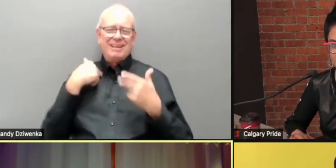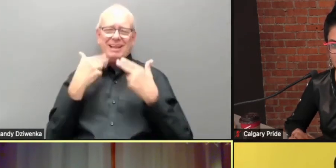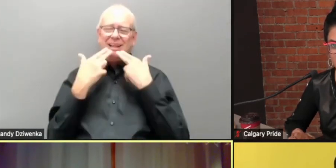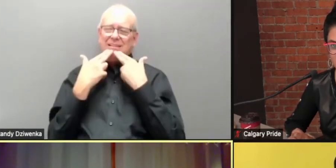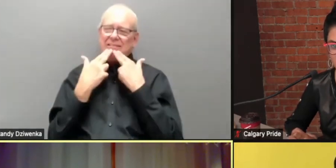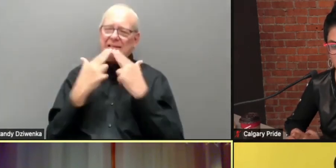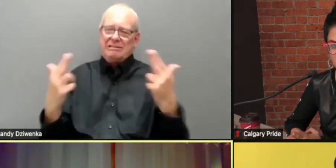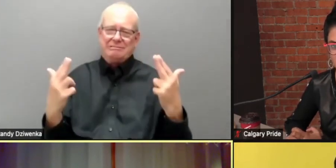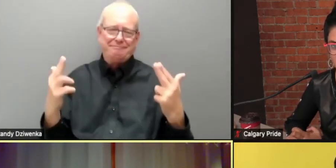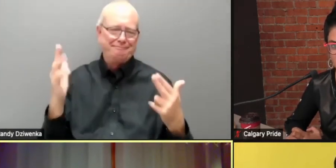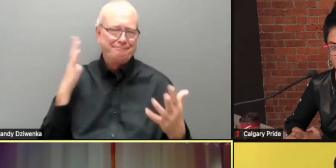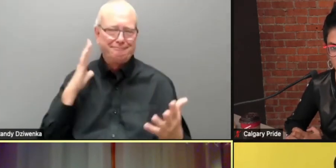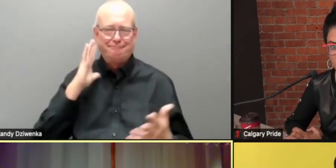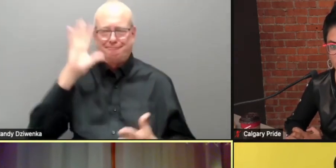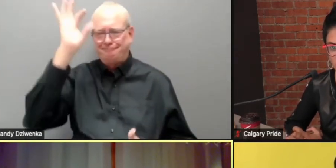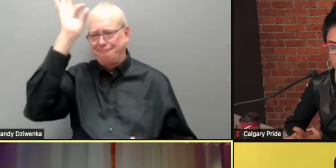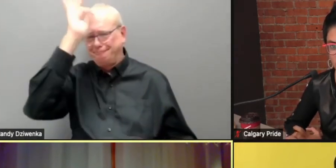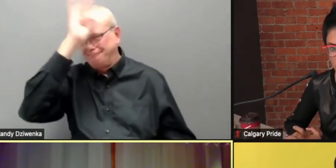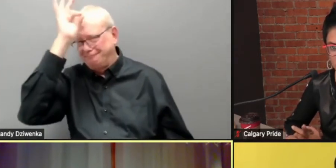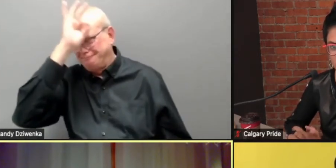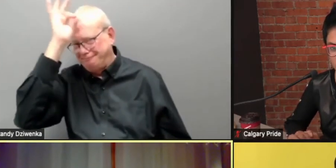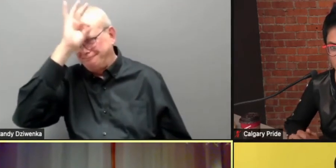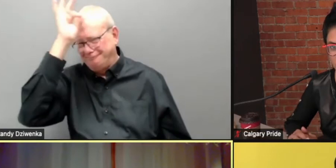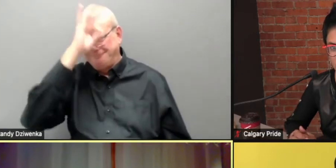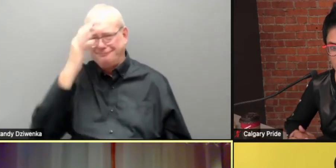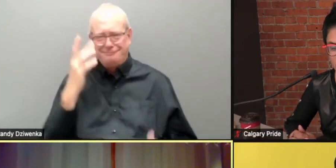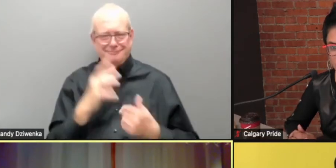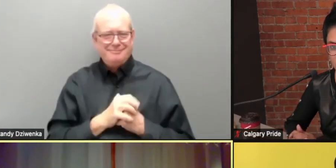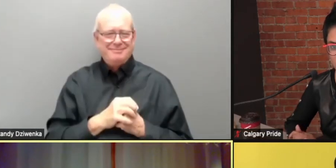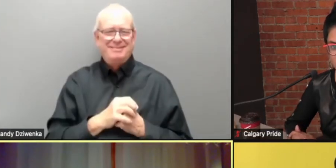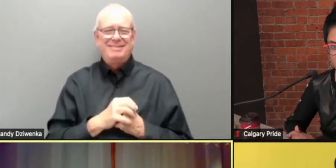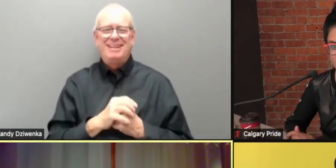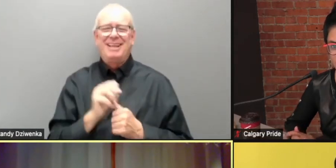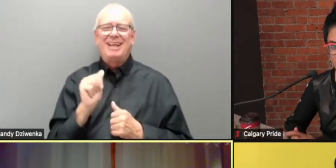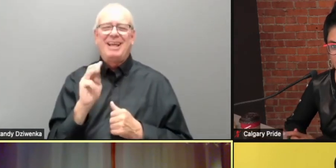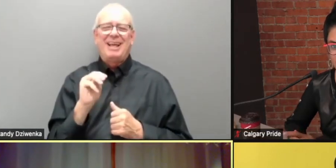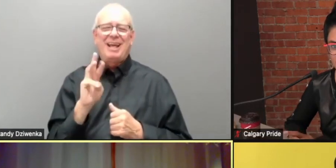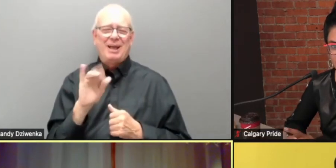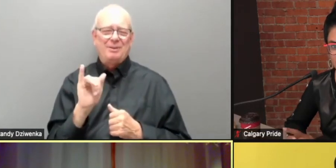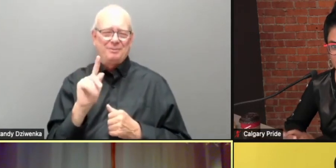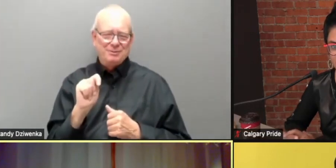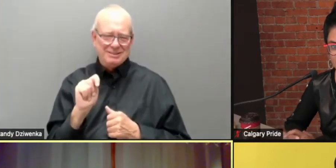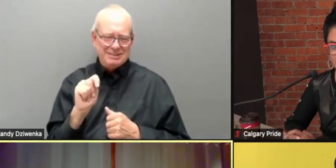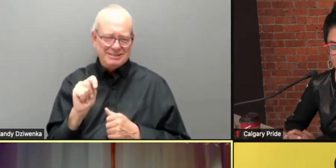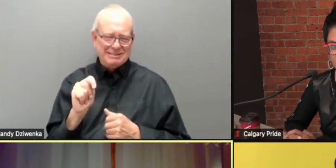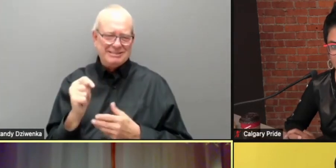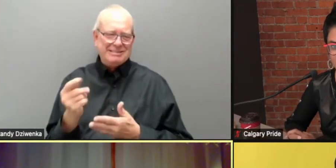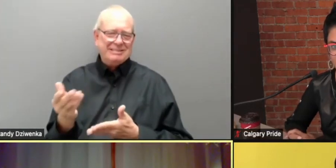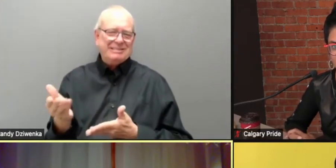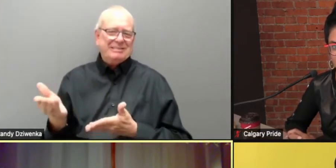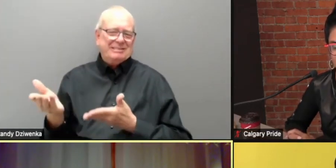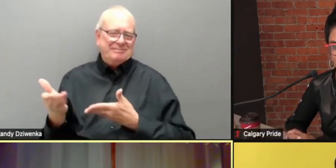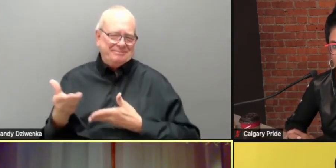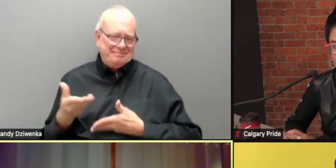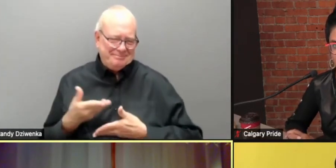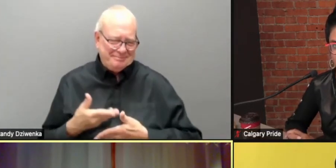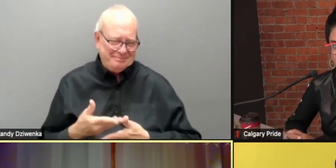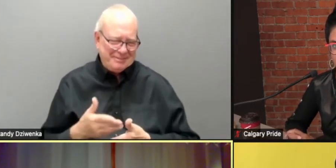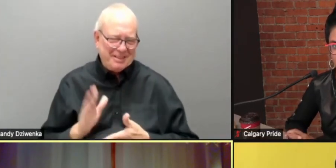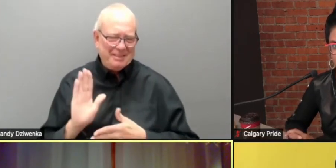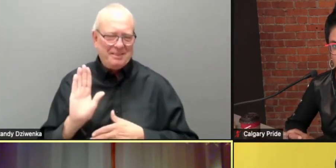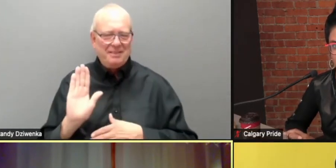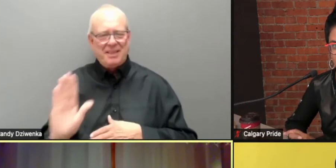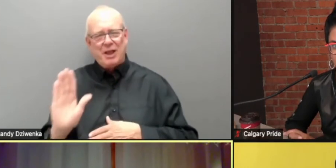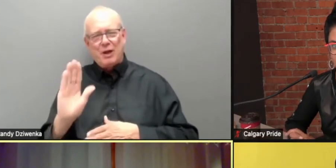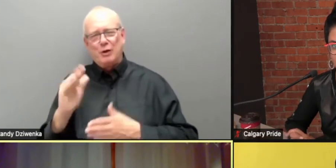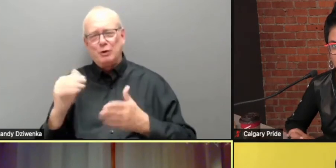to this group, or community, or whatever we call it. And then slowly, that's when, after